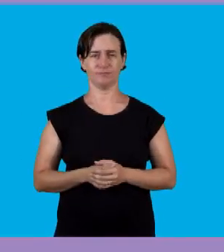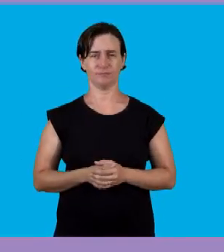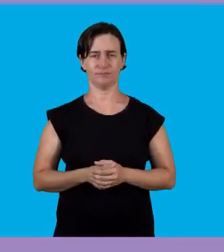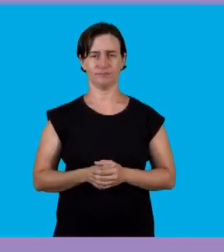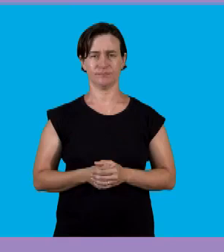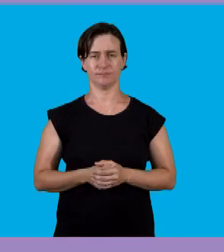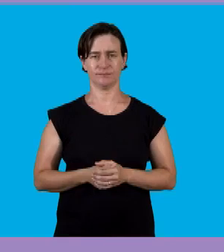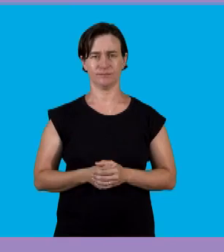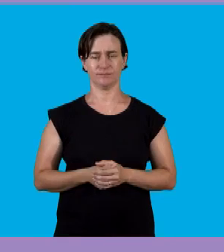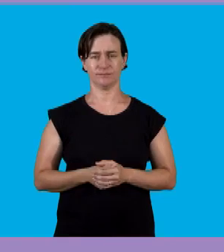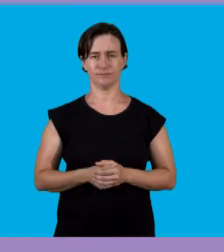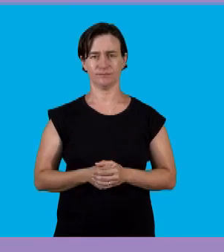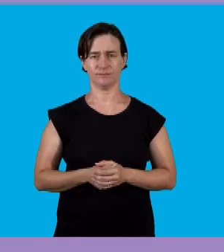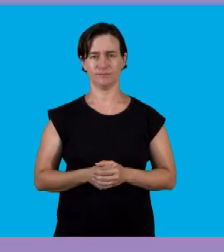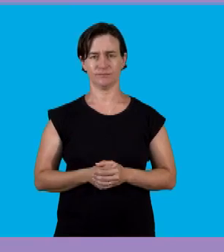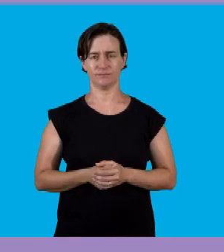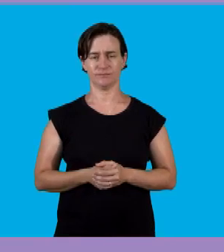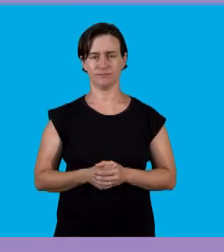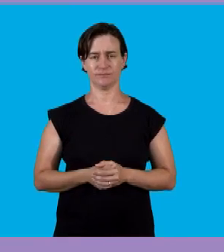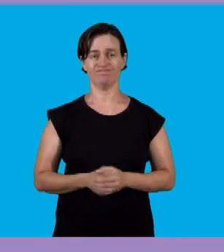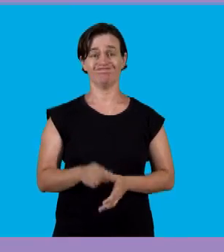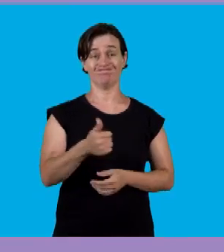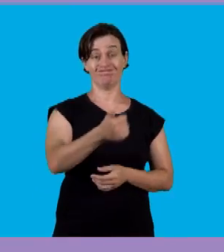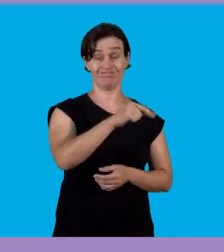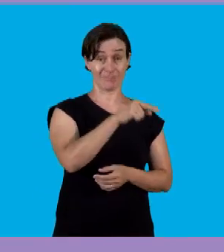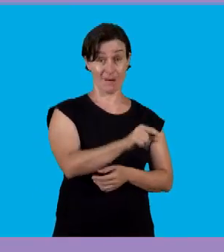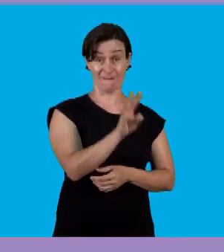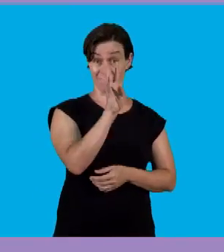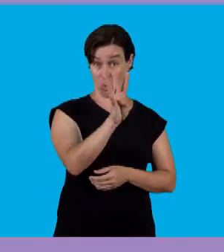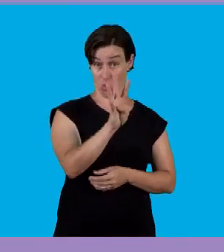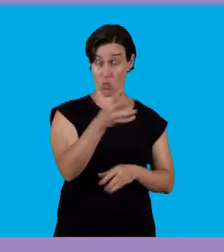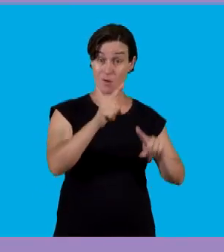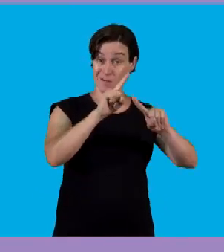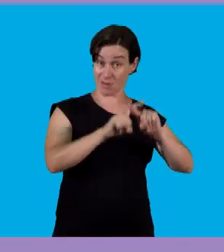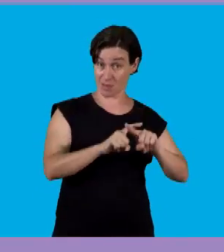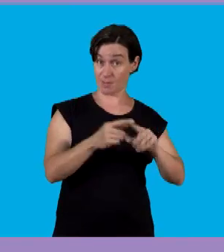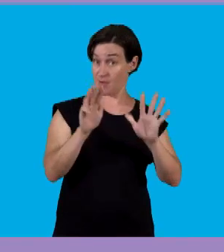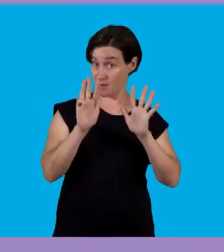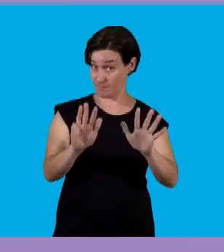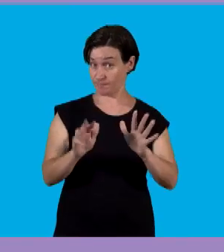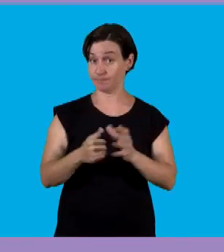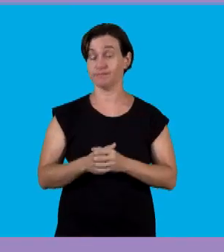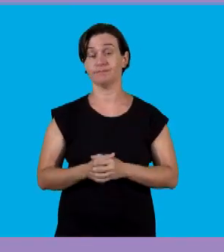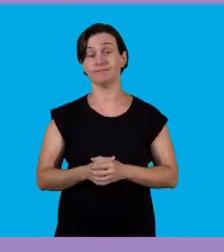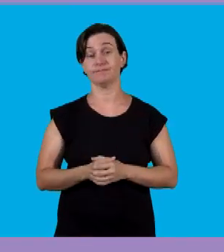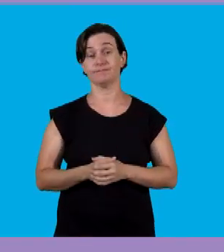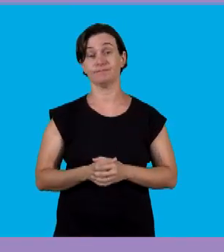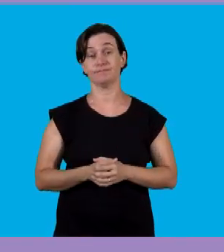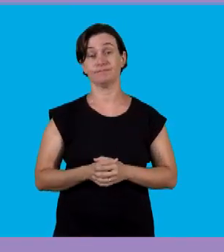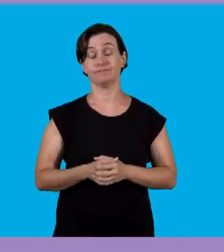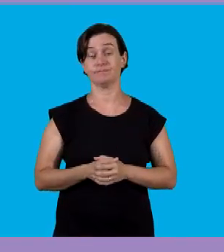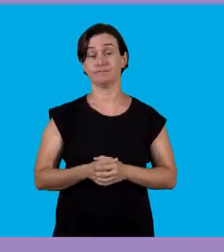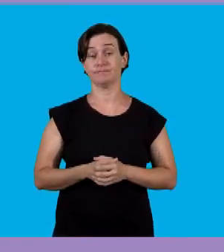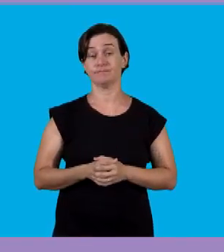34. Then we are going to multiply the 4 as our input value by 9. Well,